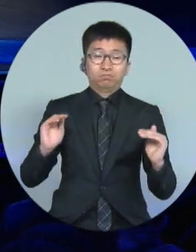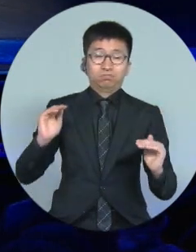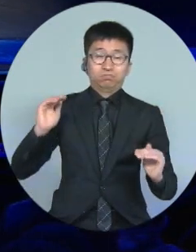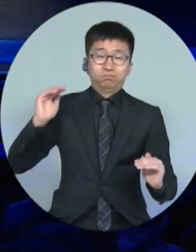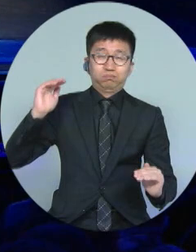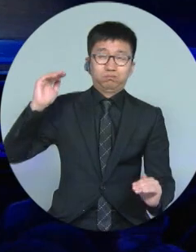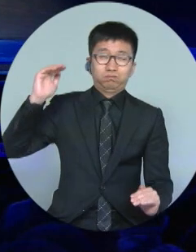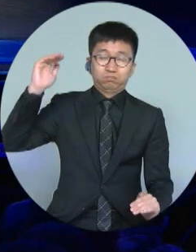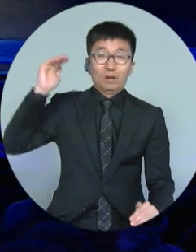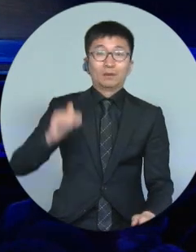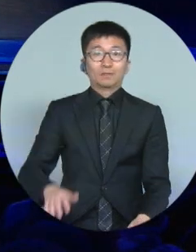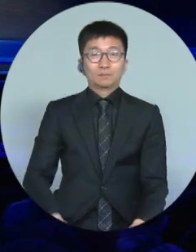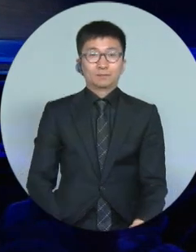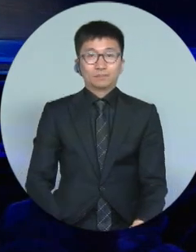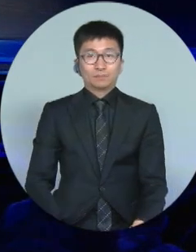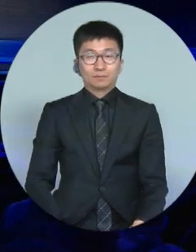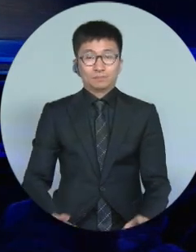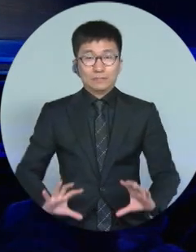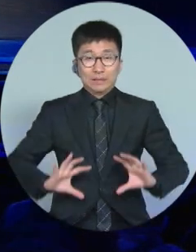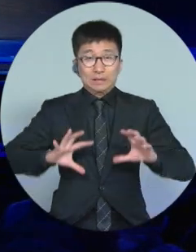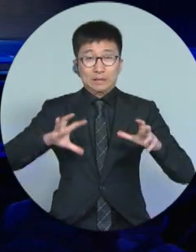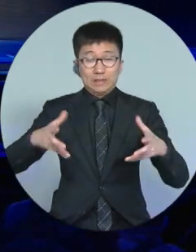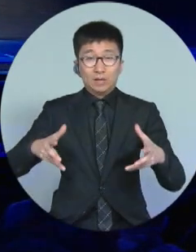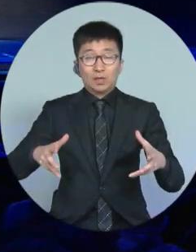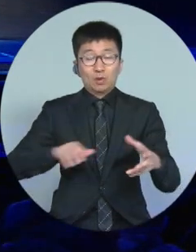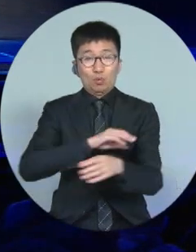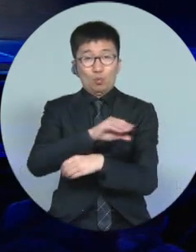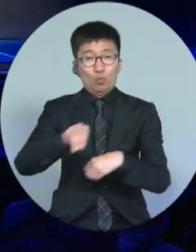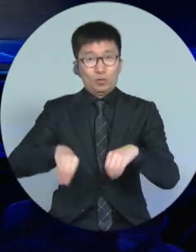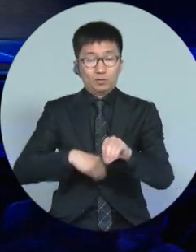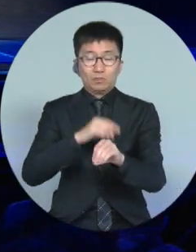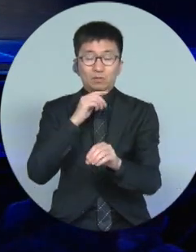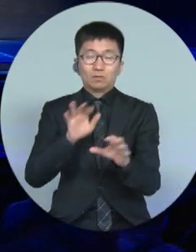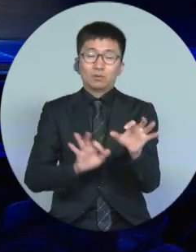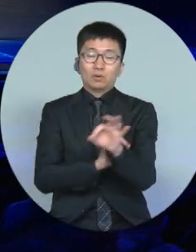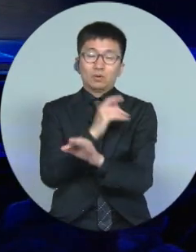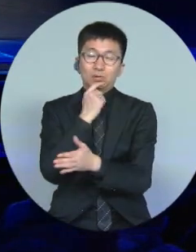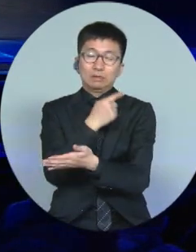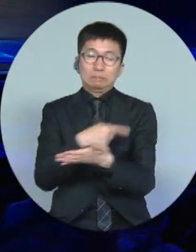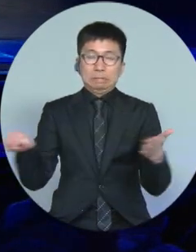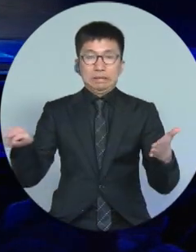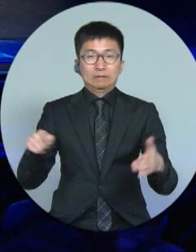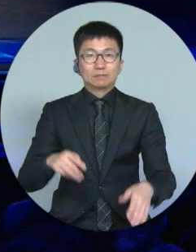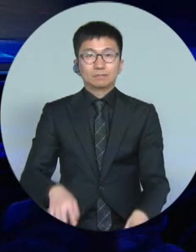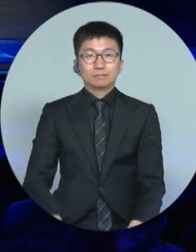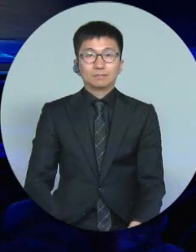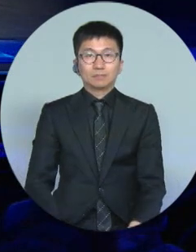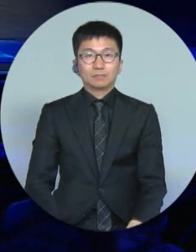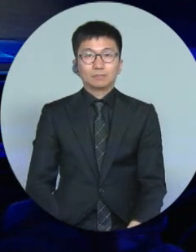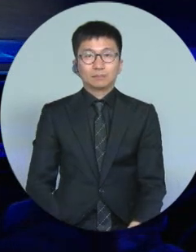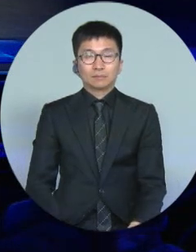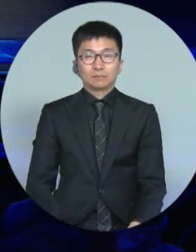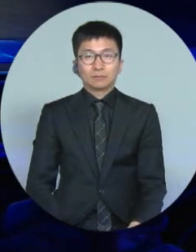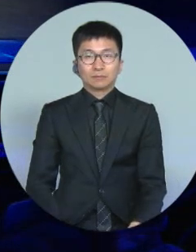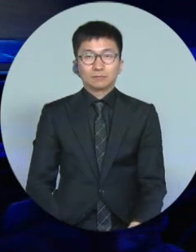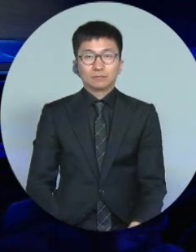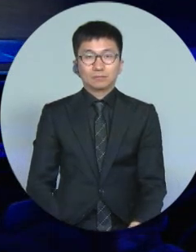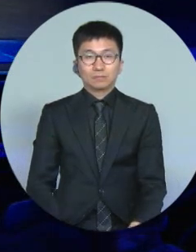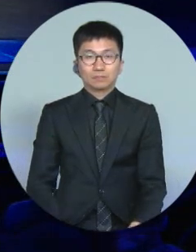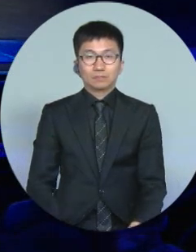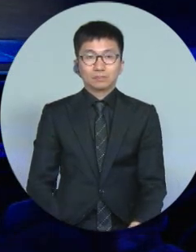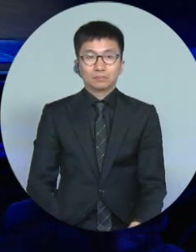to income inequality. The apostles said income inequality does not matter. Only